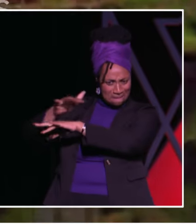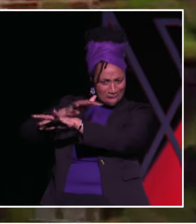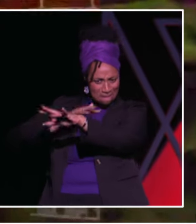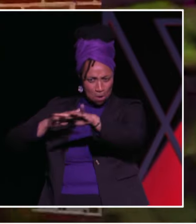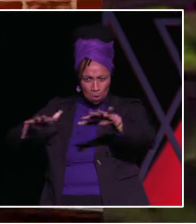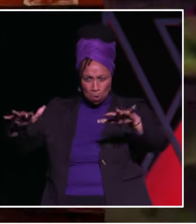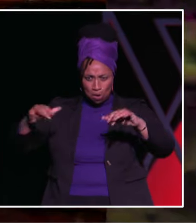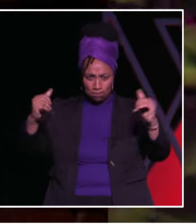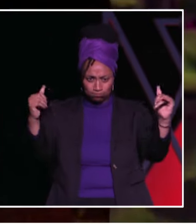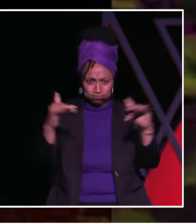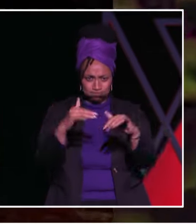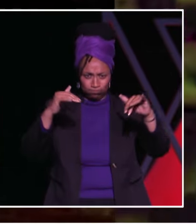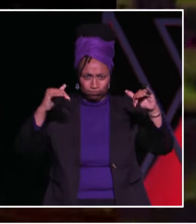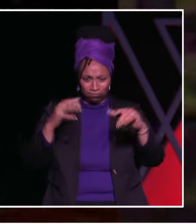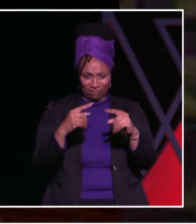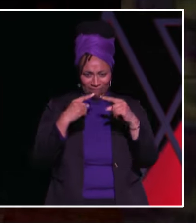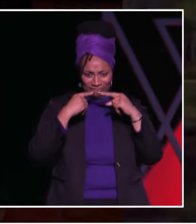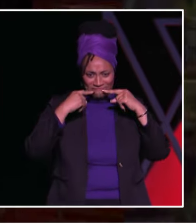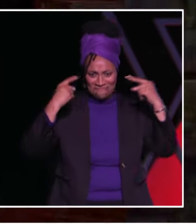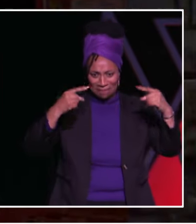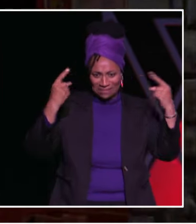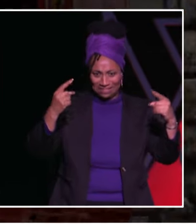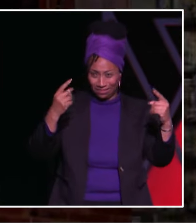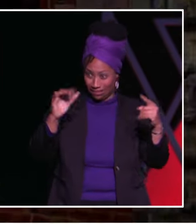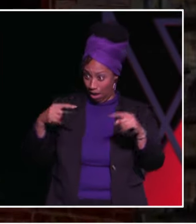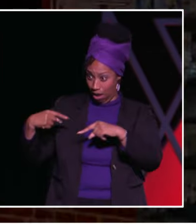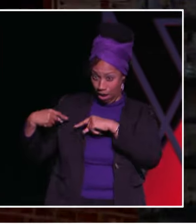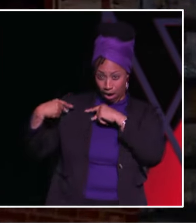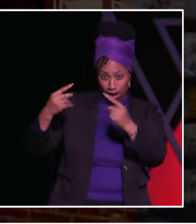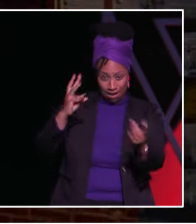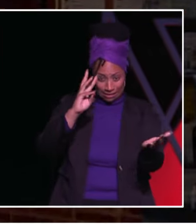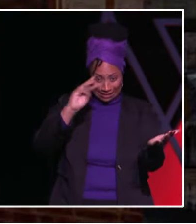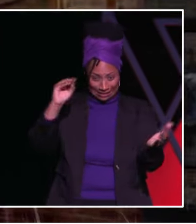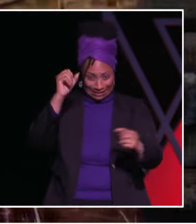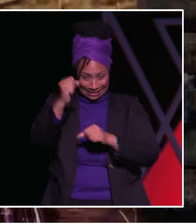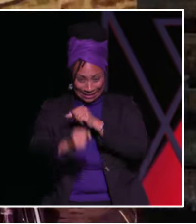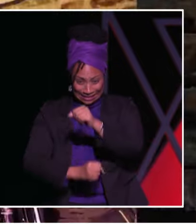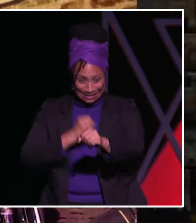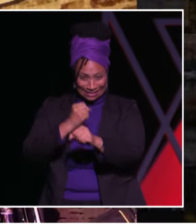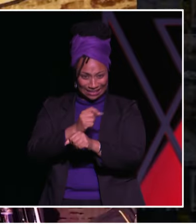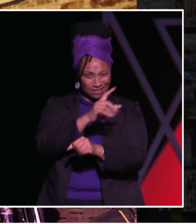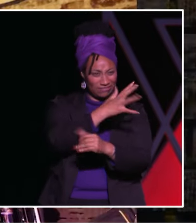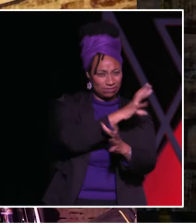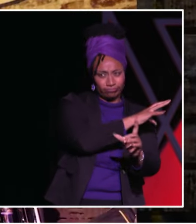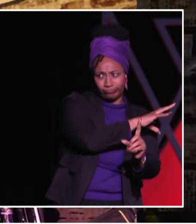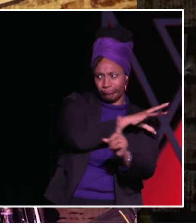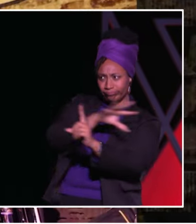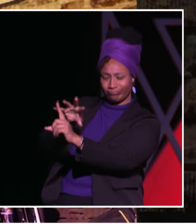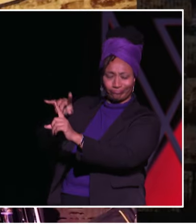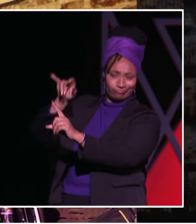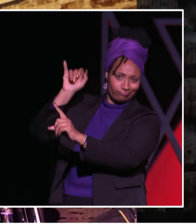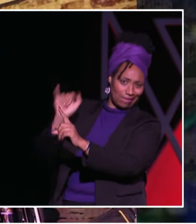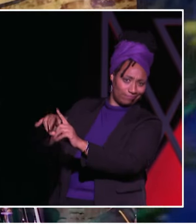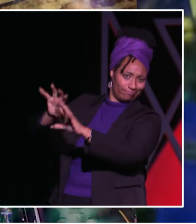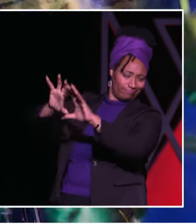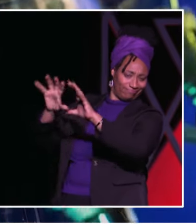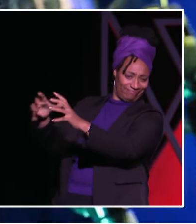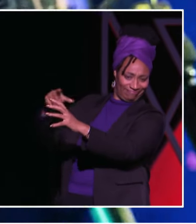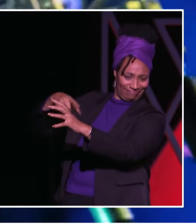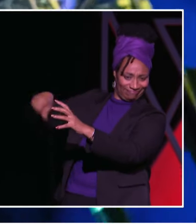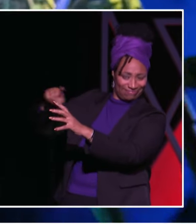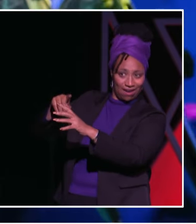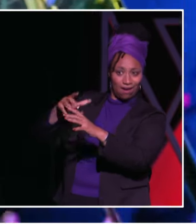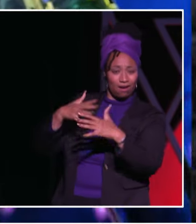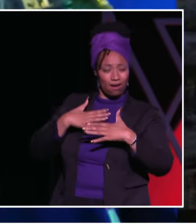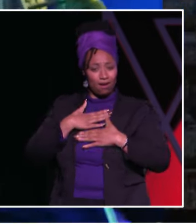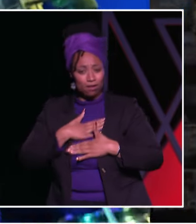For 60 years, this iconic jazz club has defied the odds, serving up world-class music in an intimate setting like